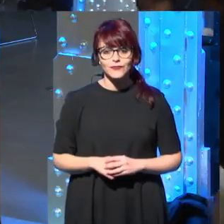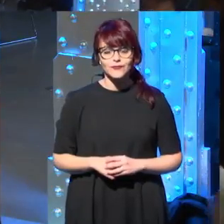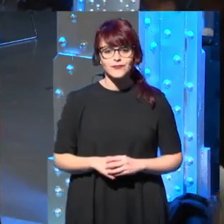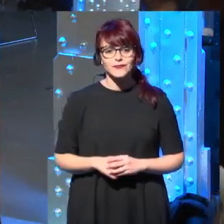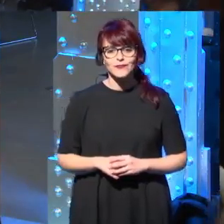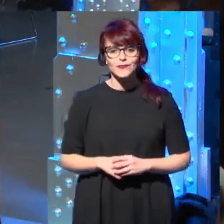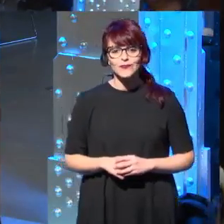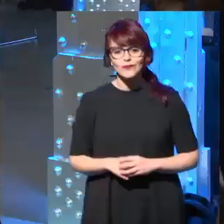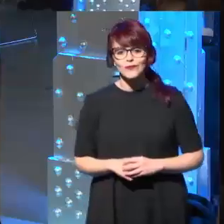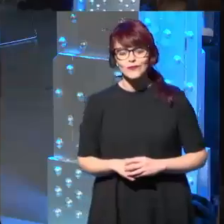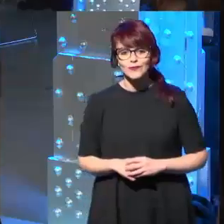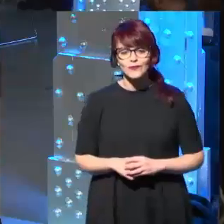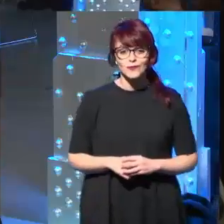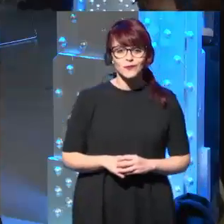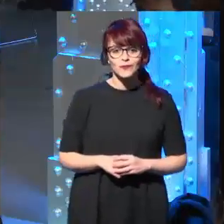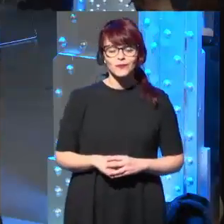Yeah.